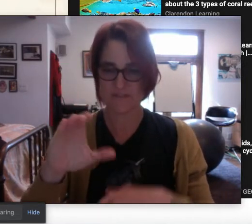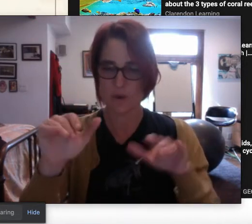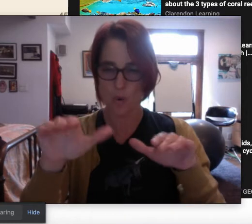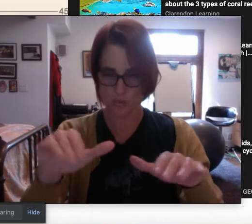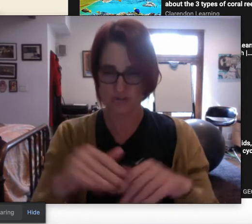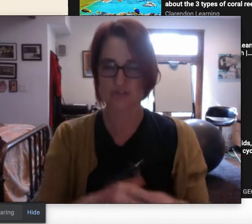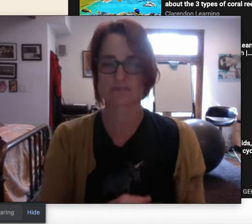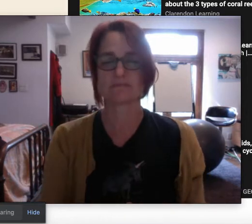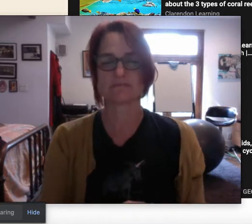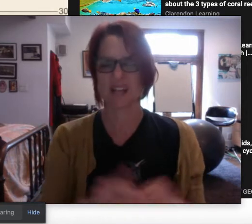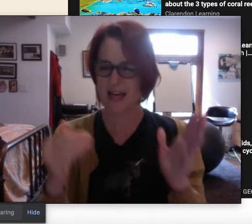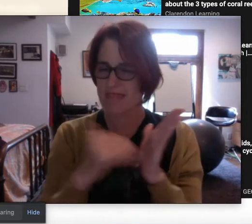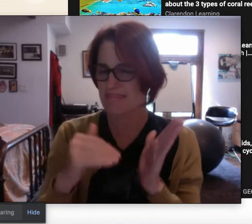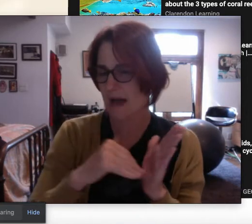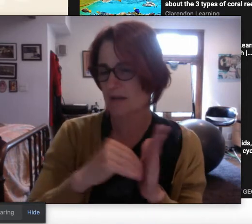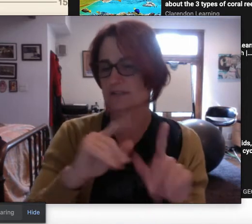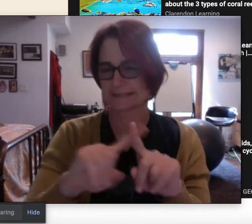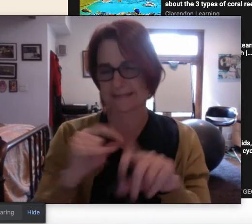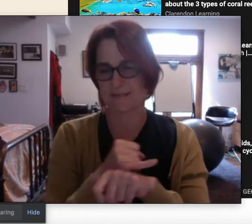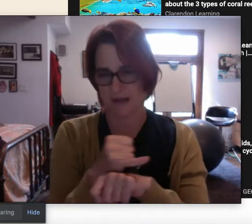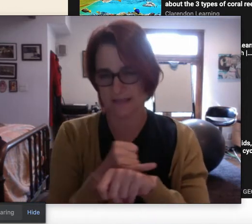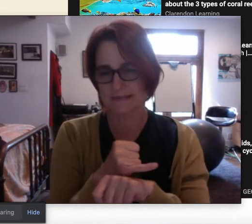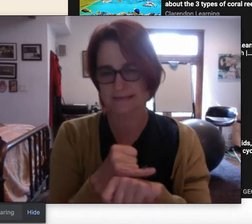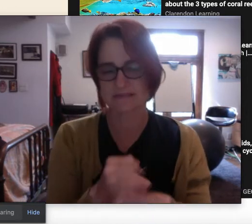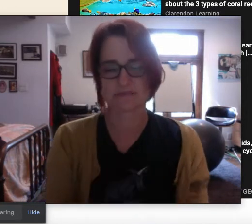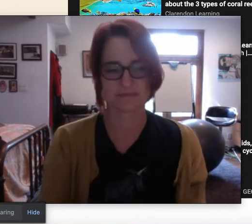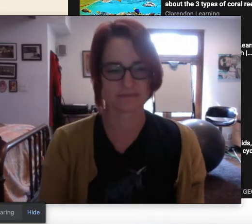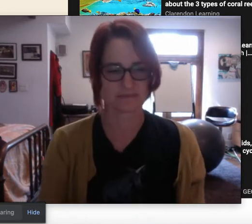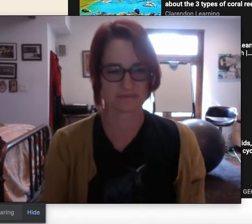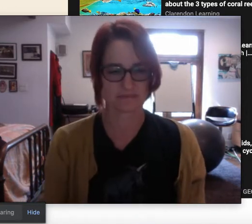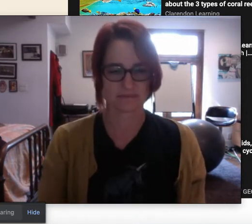there are thousands of islands in the Pacific Ocean.